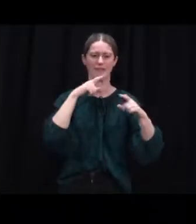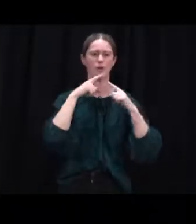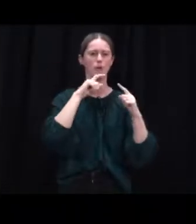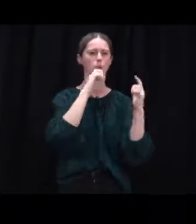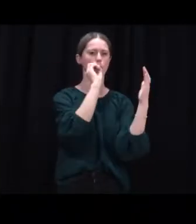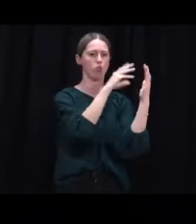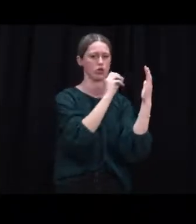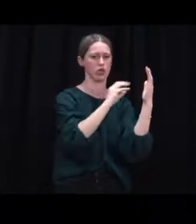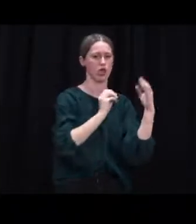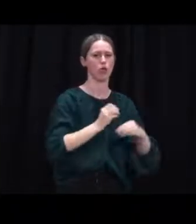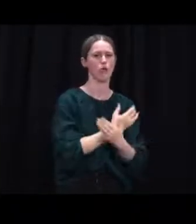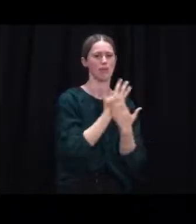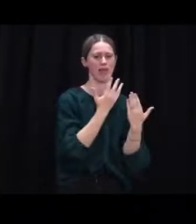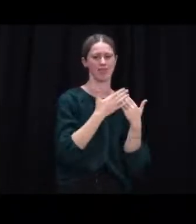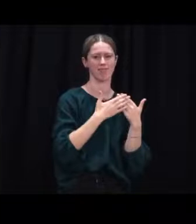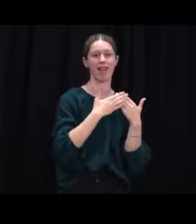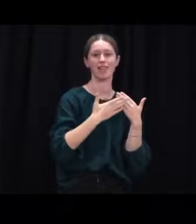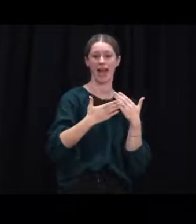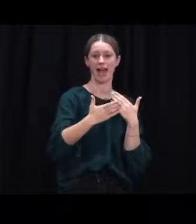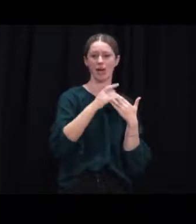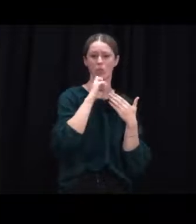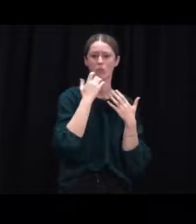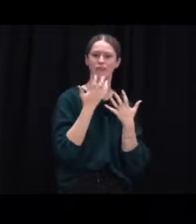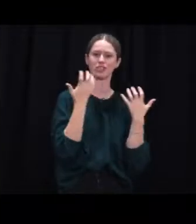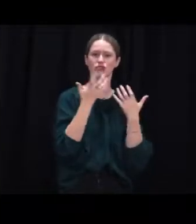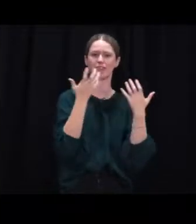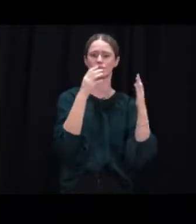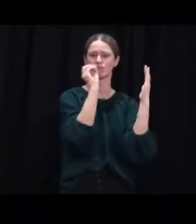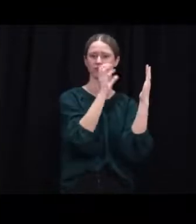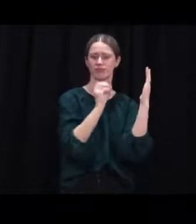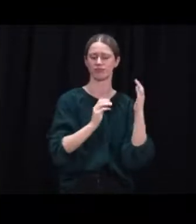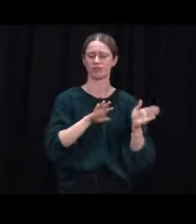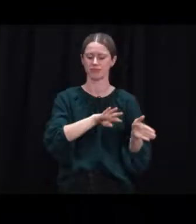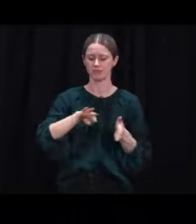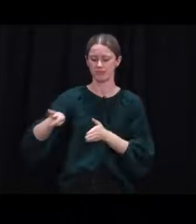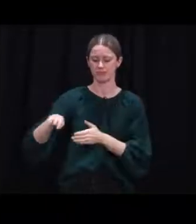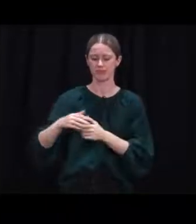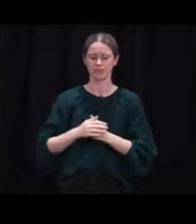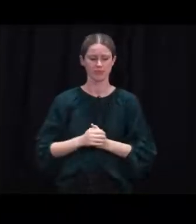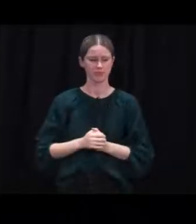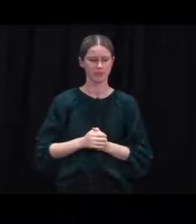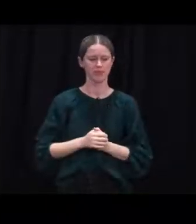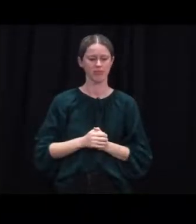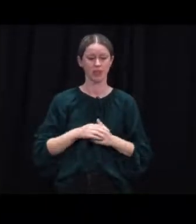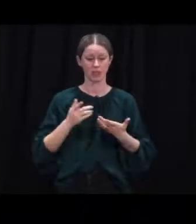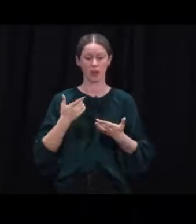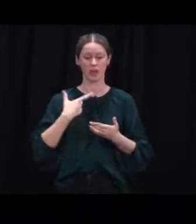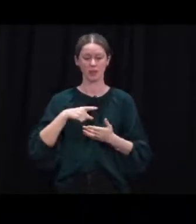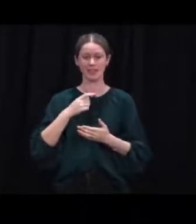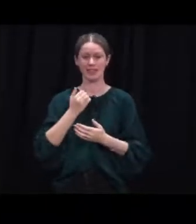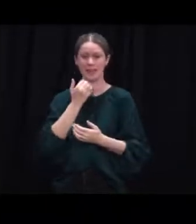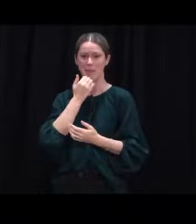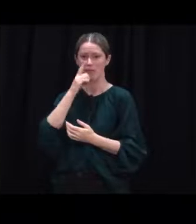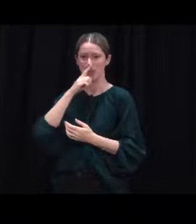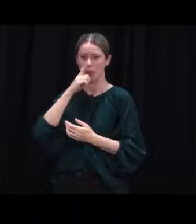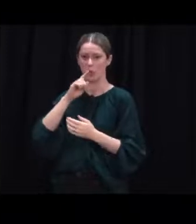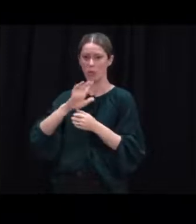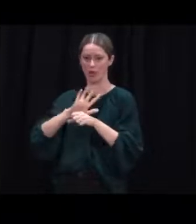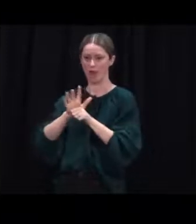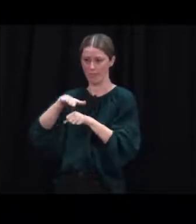cluster, including gender, ethnicity and age group breakdown. That will be updated daily on our